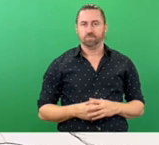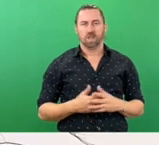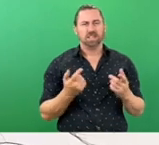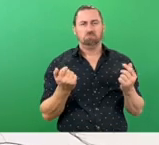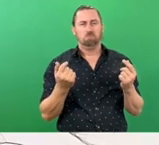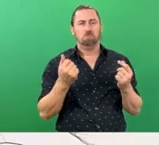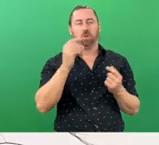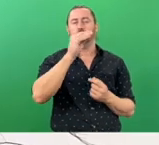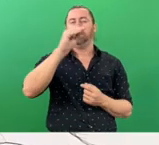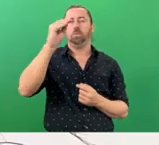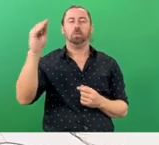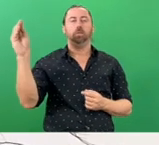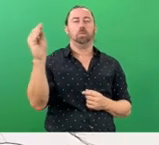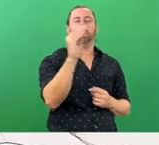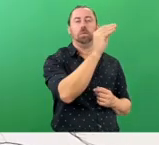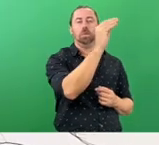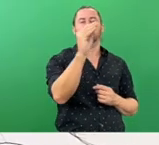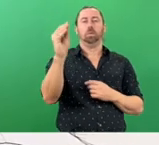it at all,